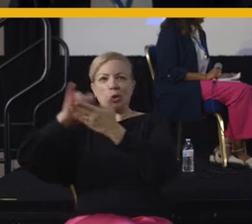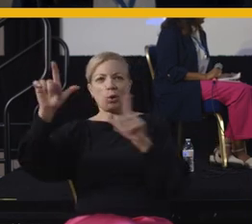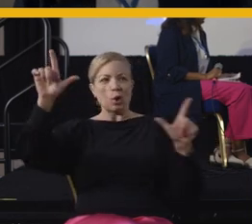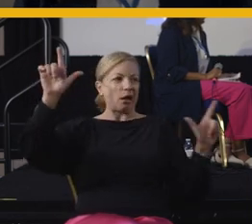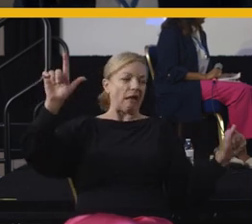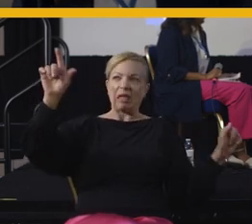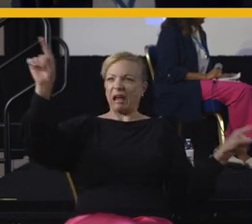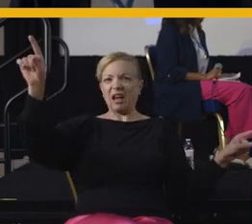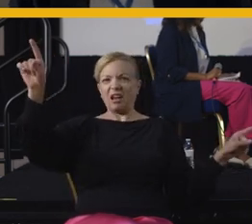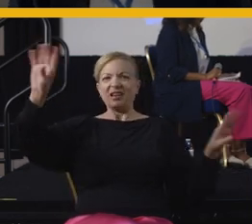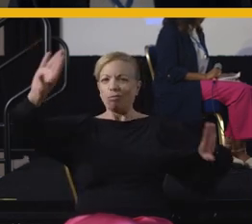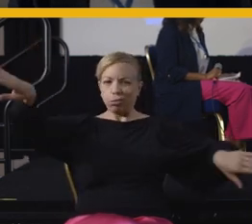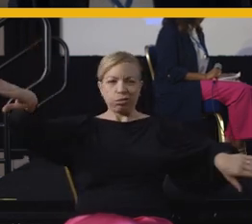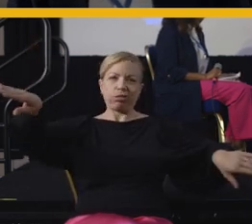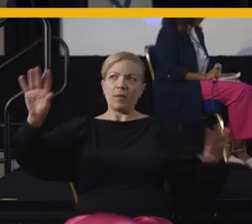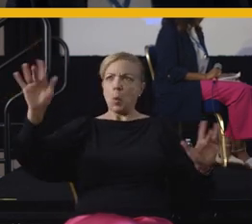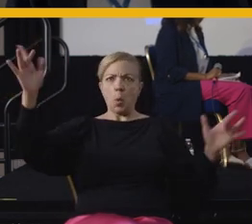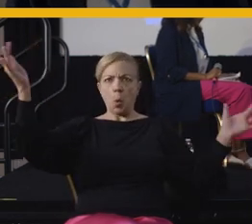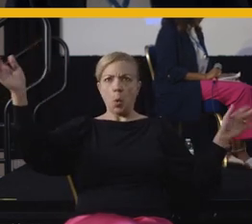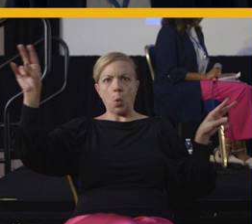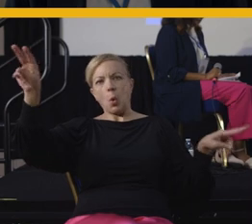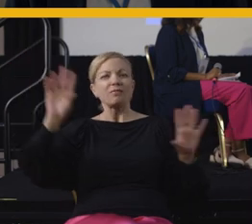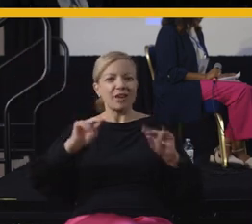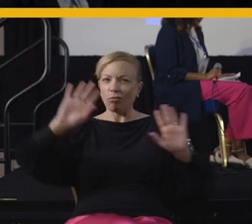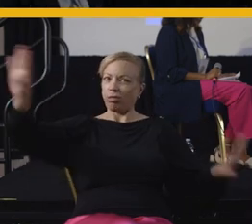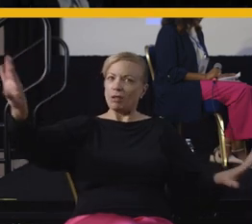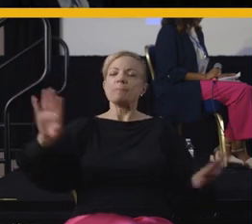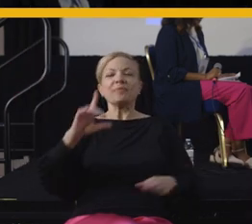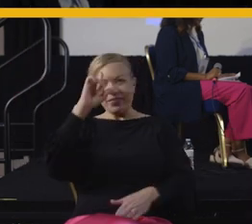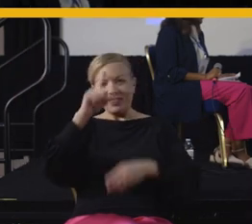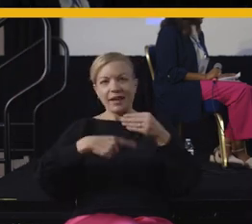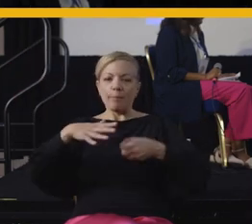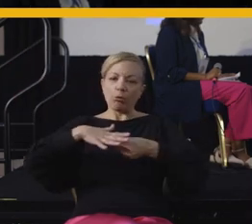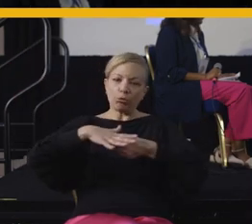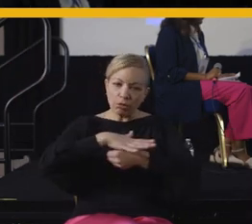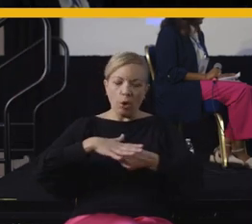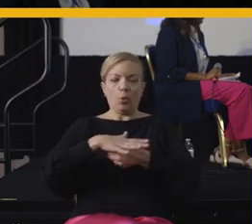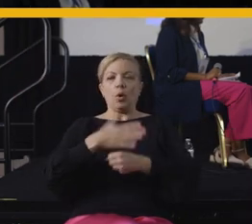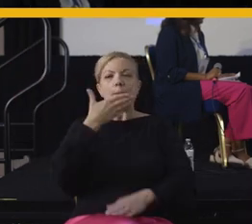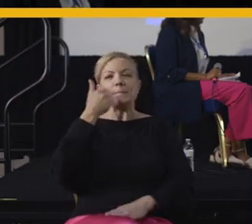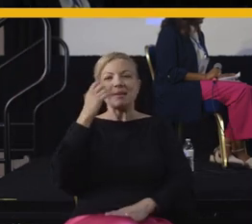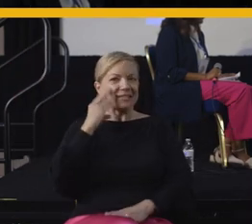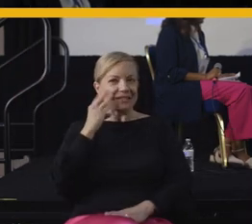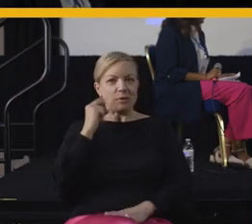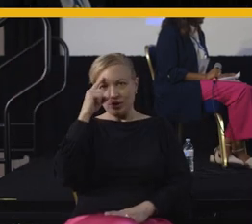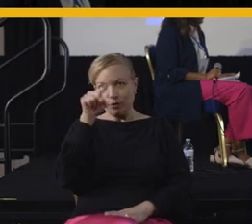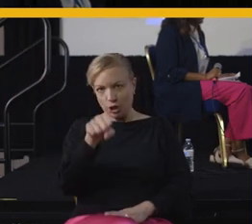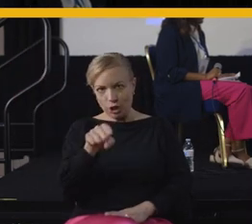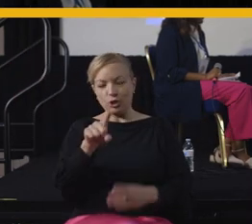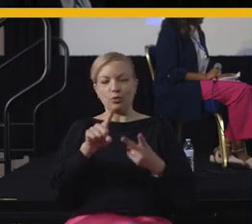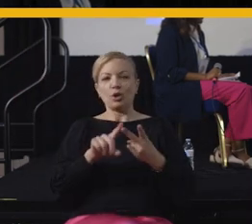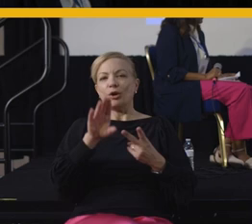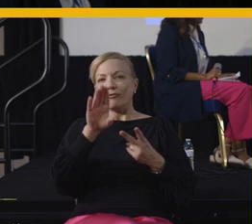seen as the kind of big splashy spots, and really think about, you know, what's going to be the best experience for you, for